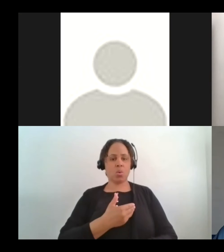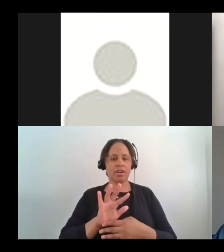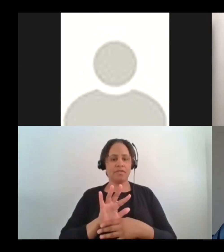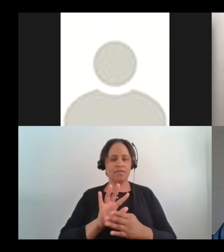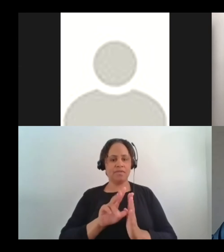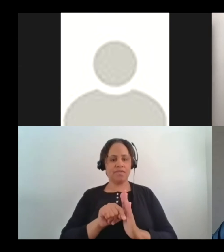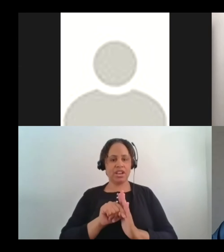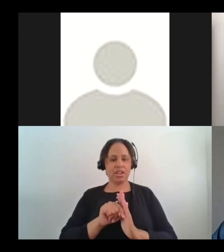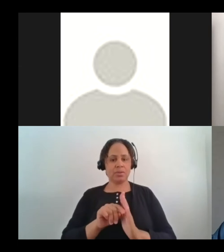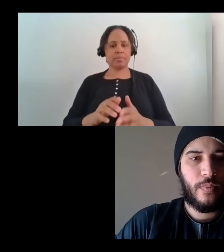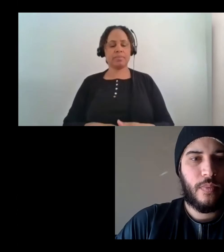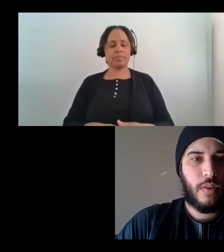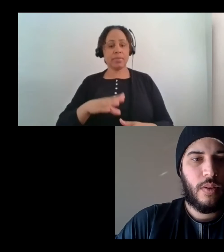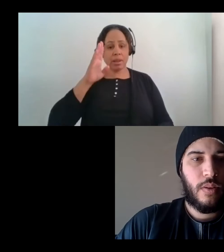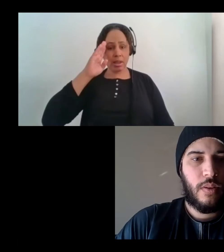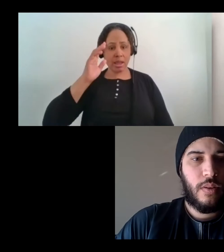Assalamu alaikum wa rahmatullah.